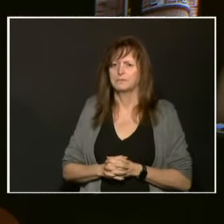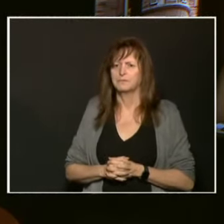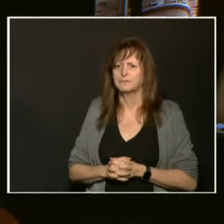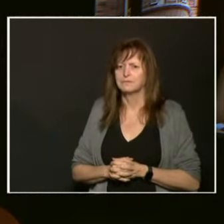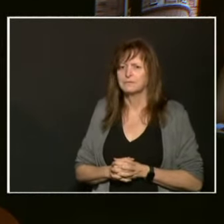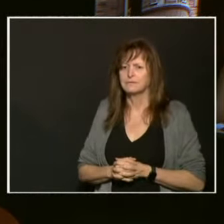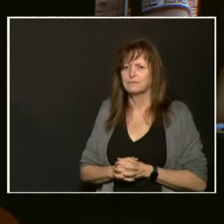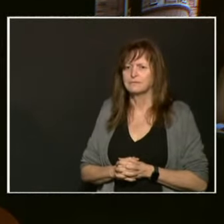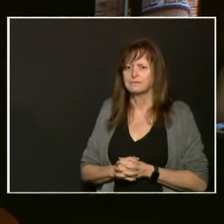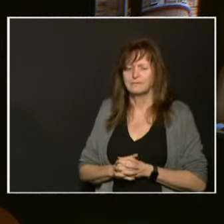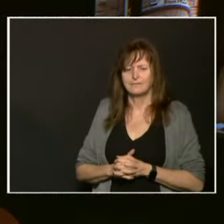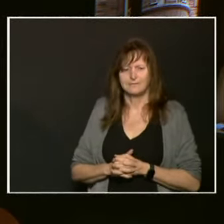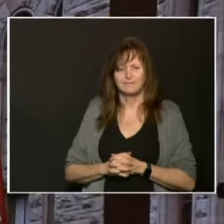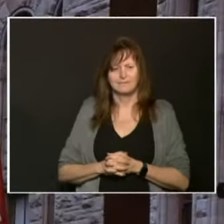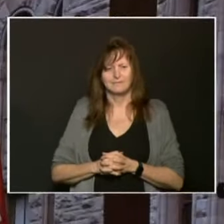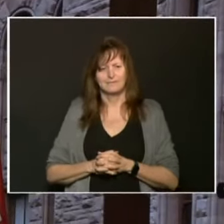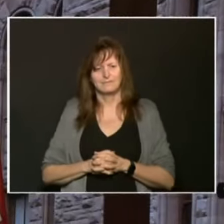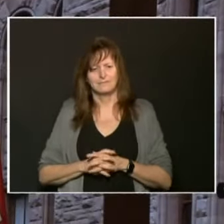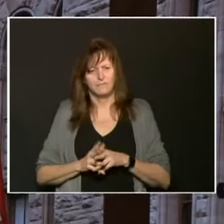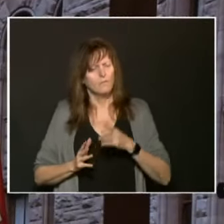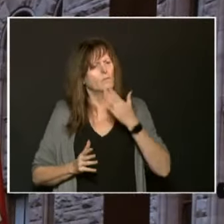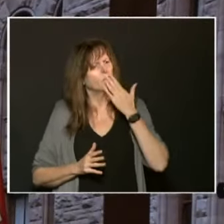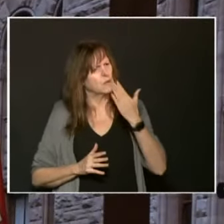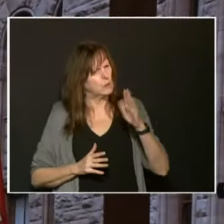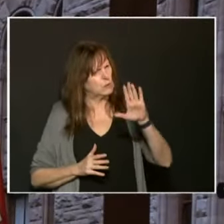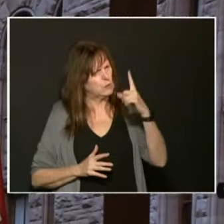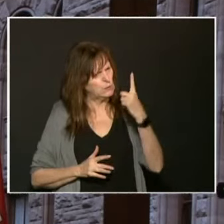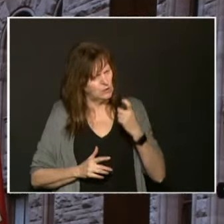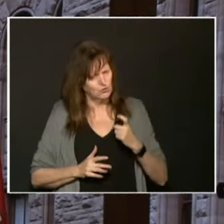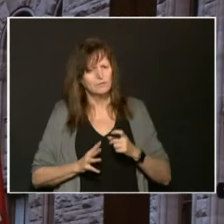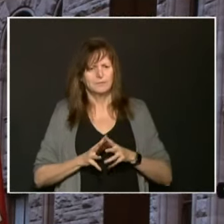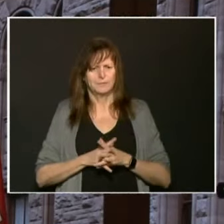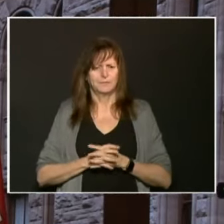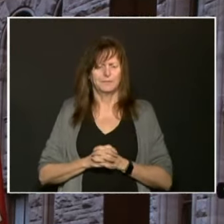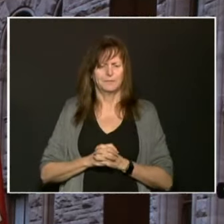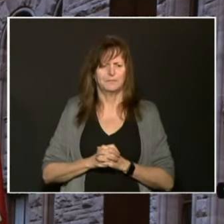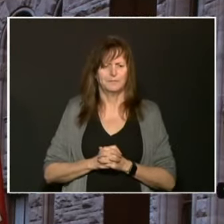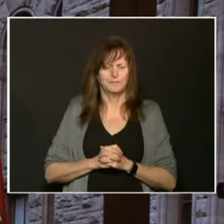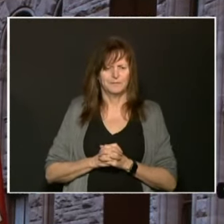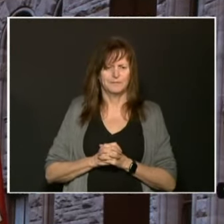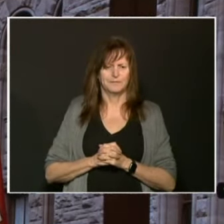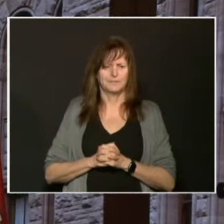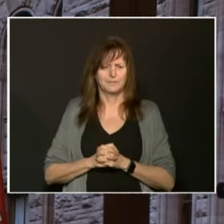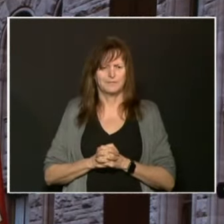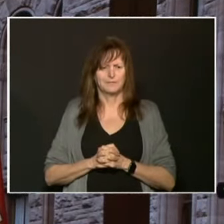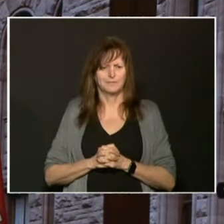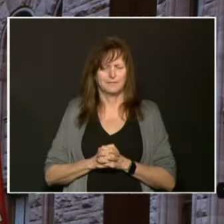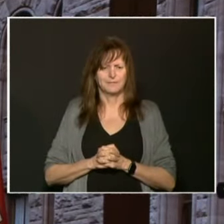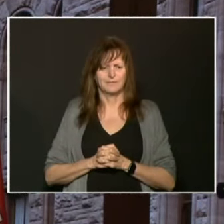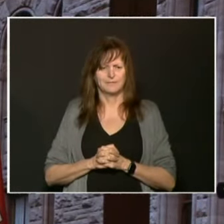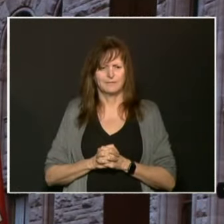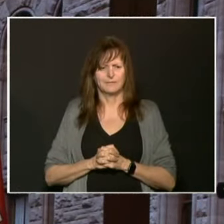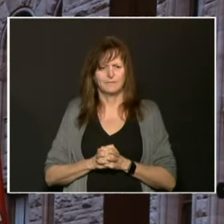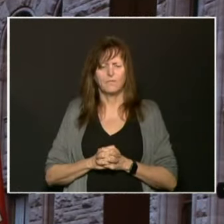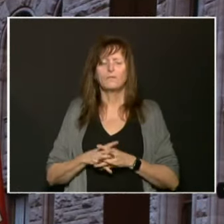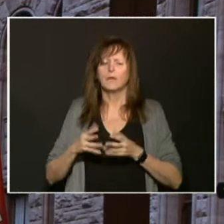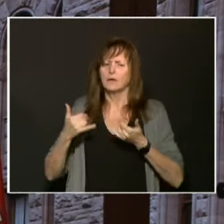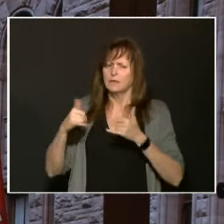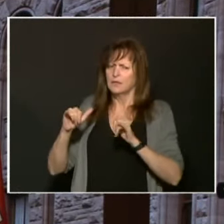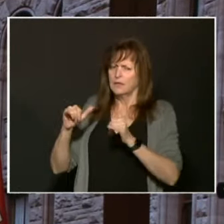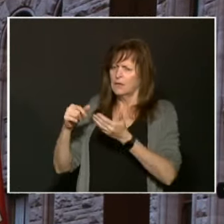Thank you. Thanks for the question. I would say that this is under very active discussion currently at the